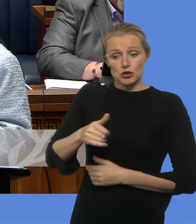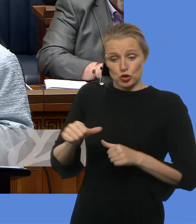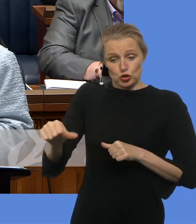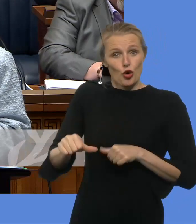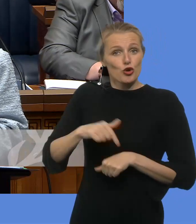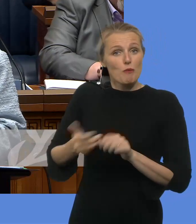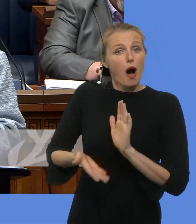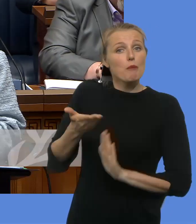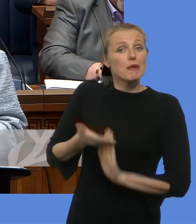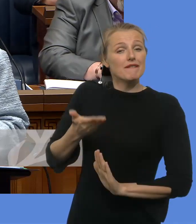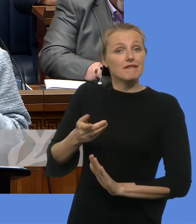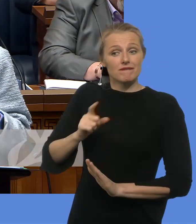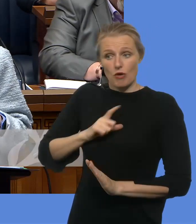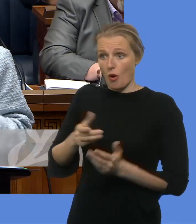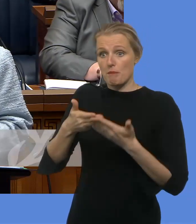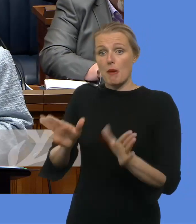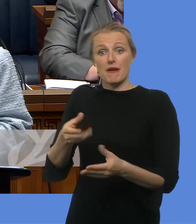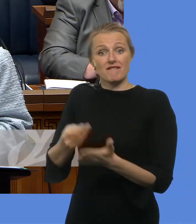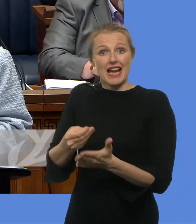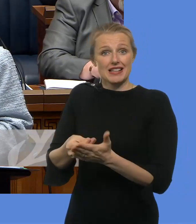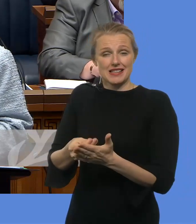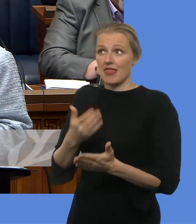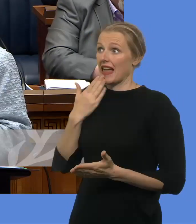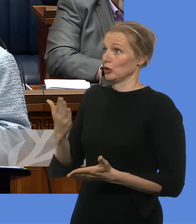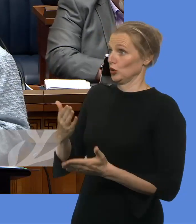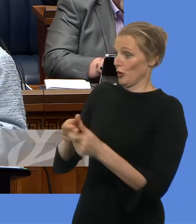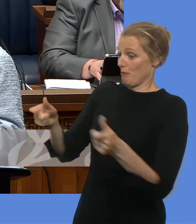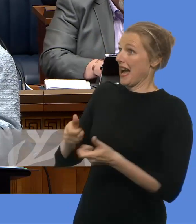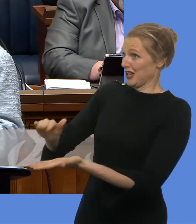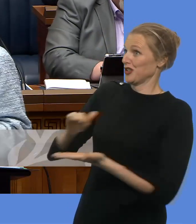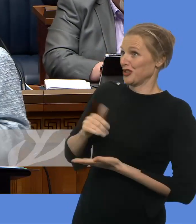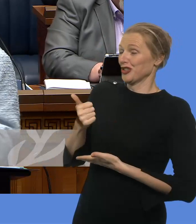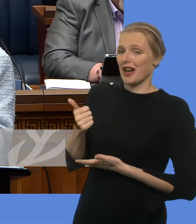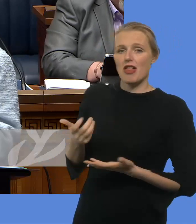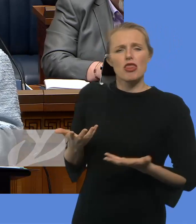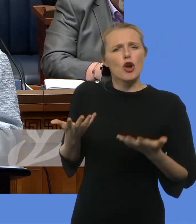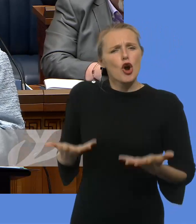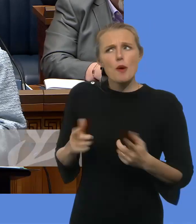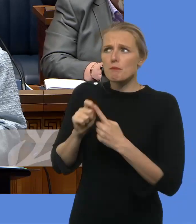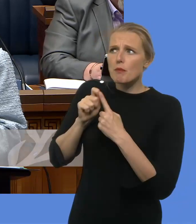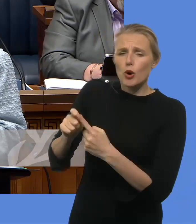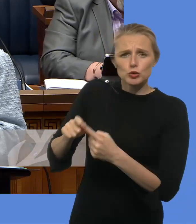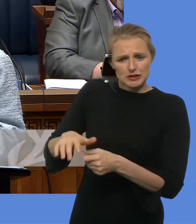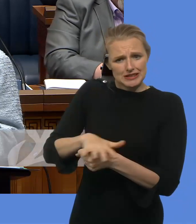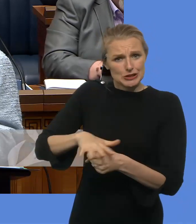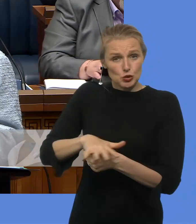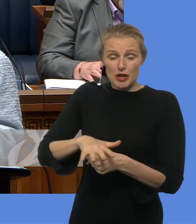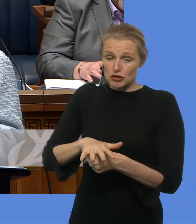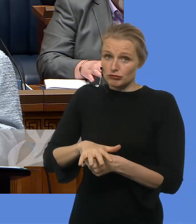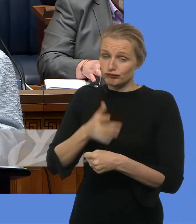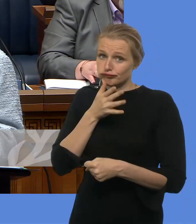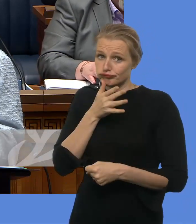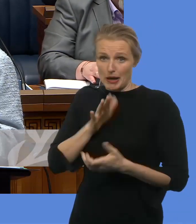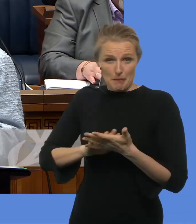public finances due to the financial package, the current proposal, the current situation would see us effectively